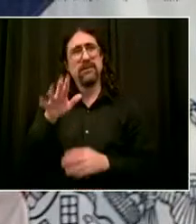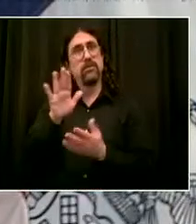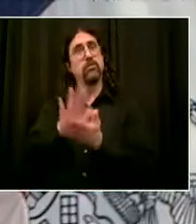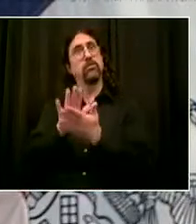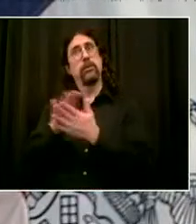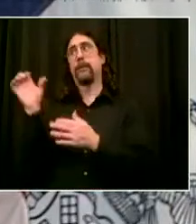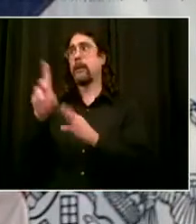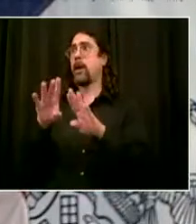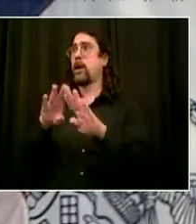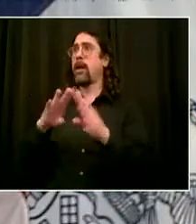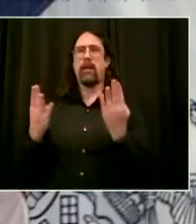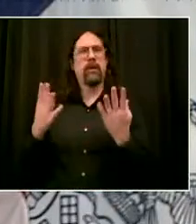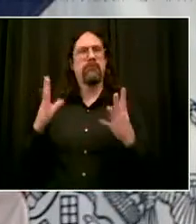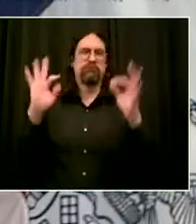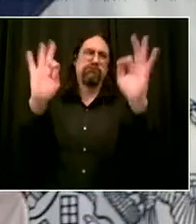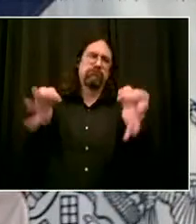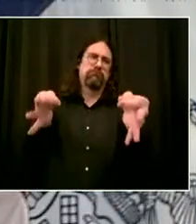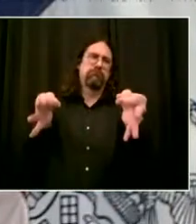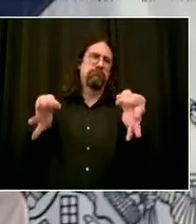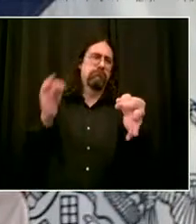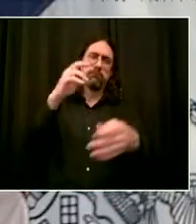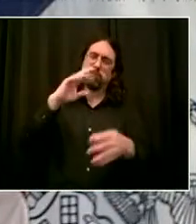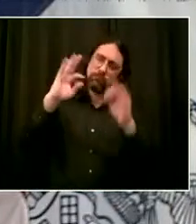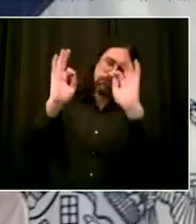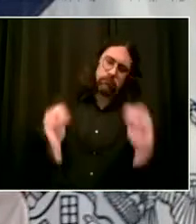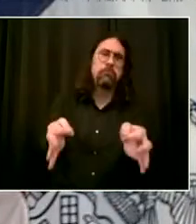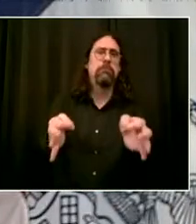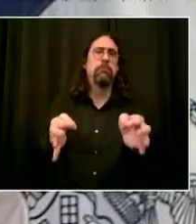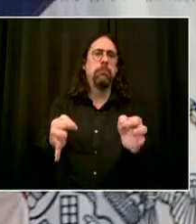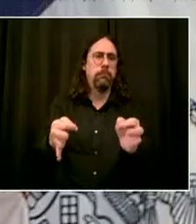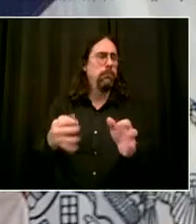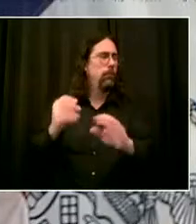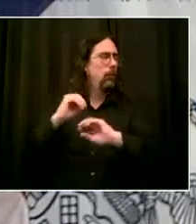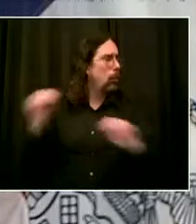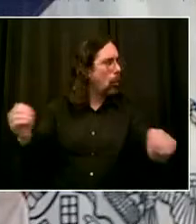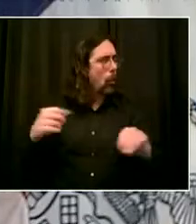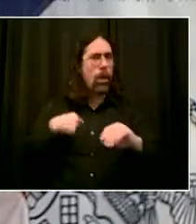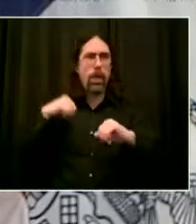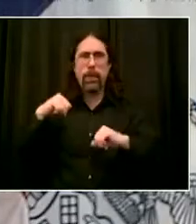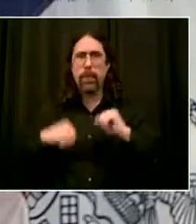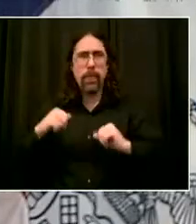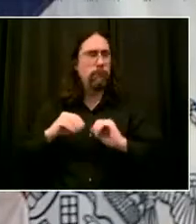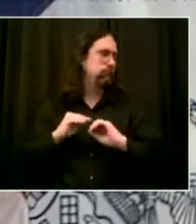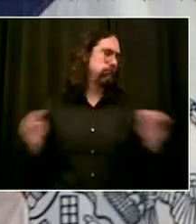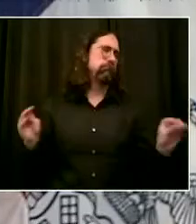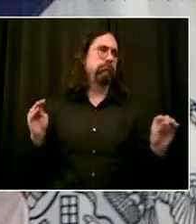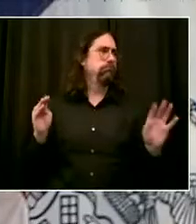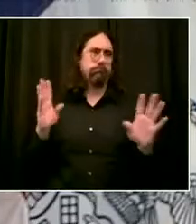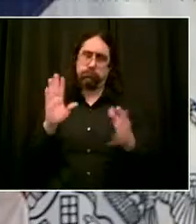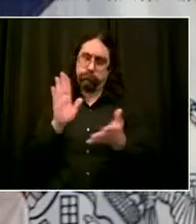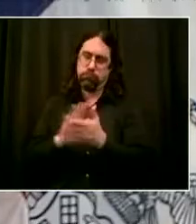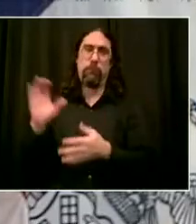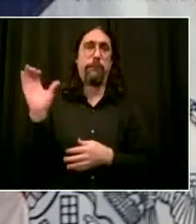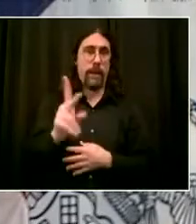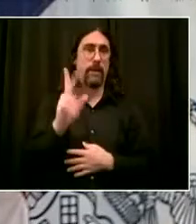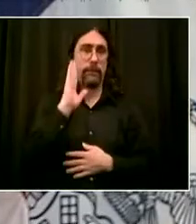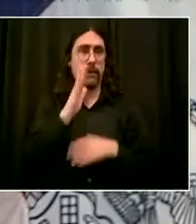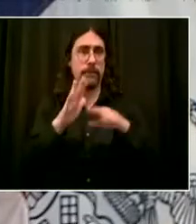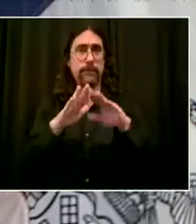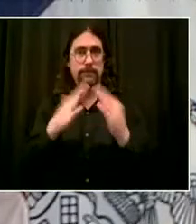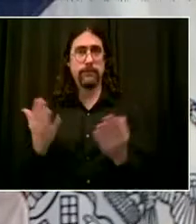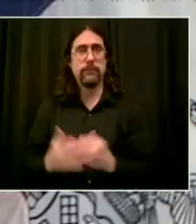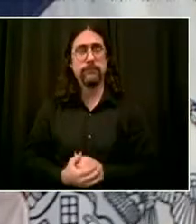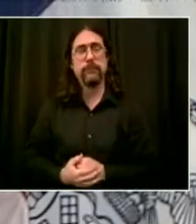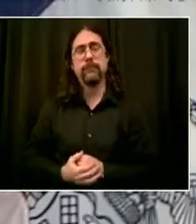months so anyone who believes in the power of bringing this city